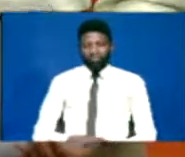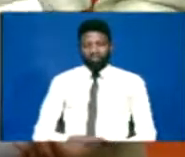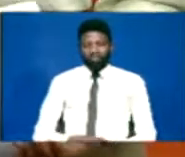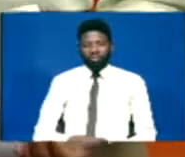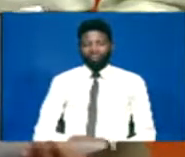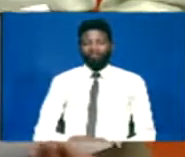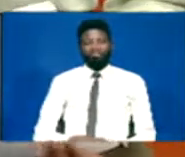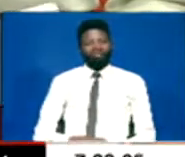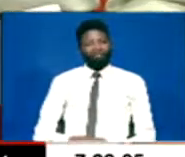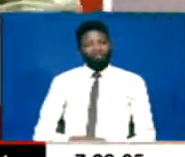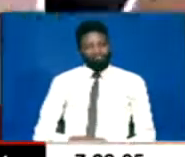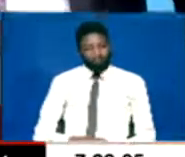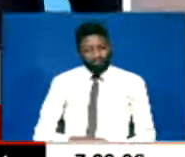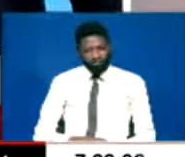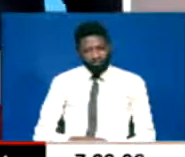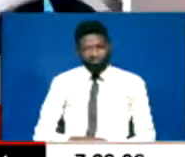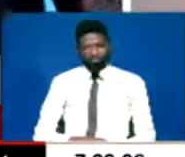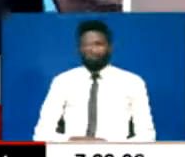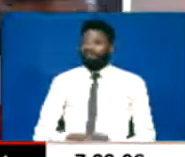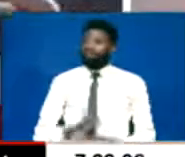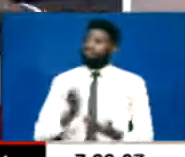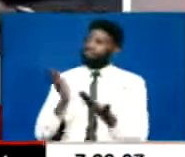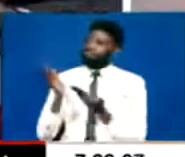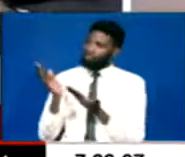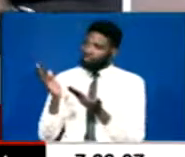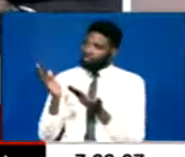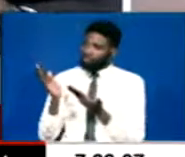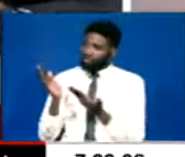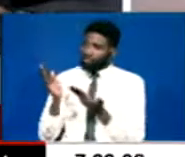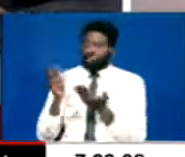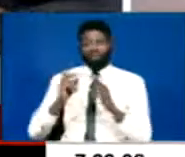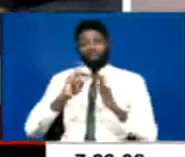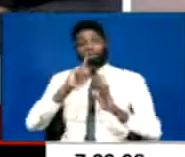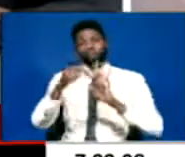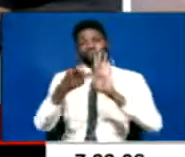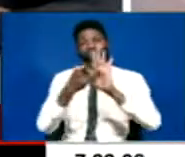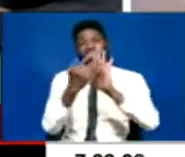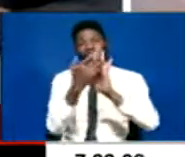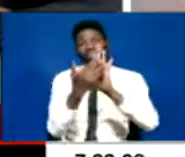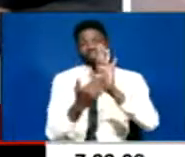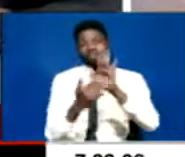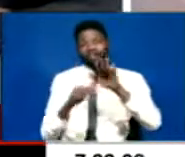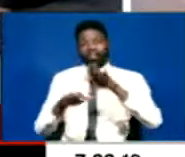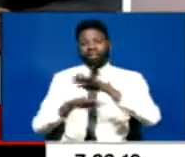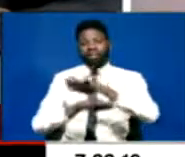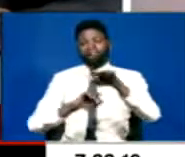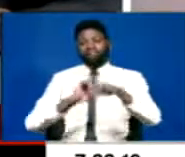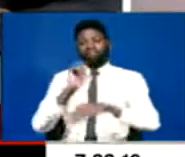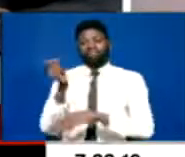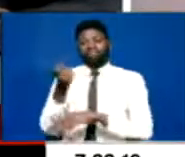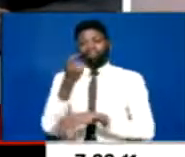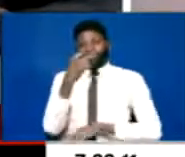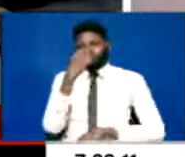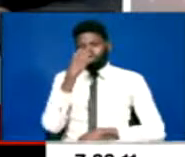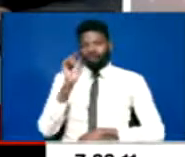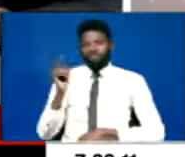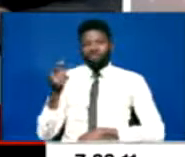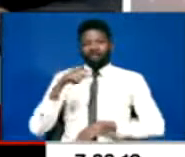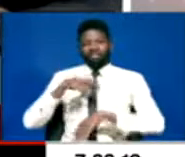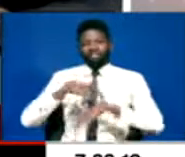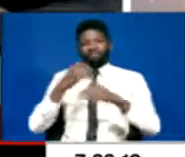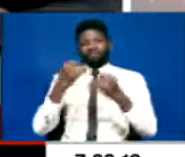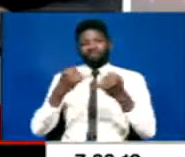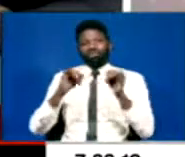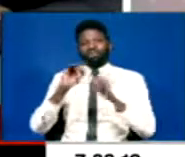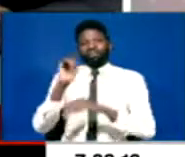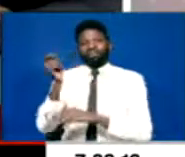Right. That's just it in terms of the profile of Deputy President William Ruto, who is having his first stab for the presidency in